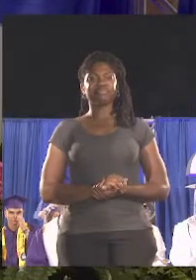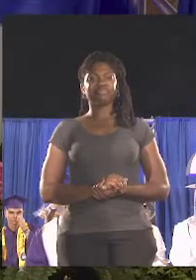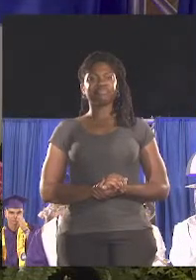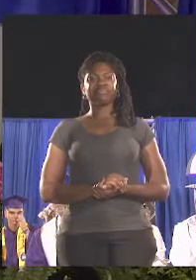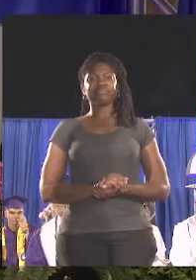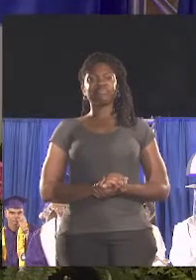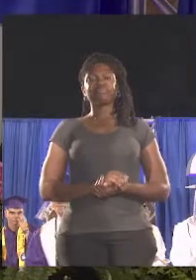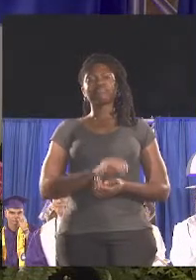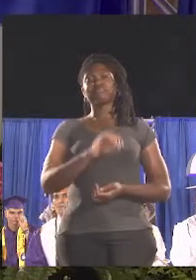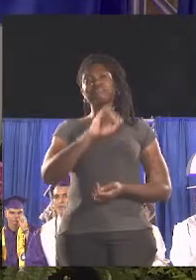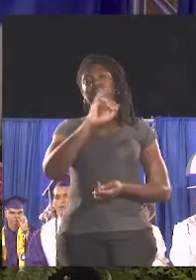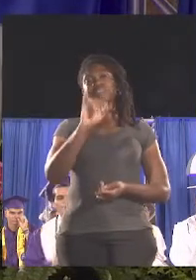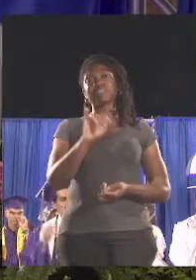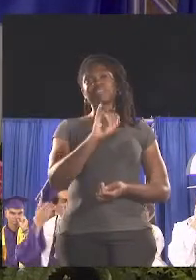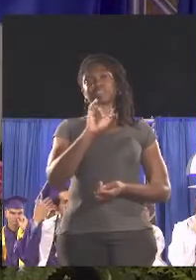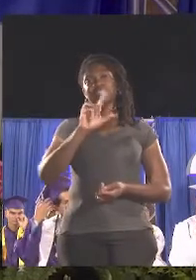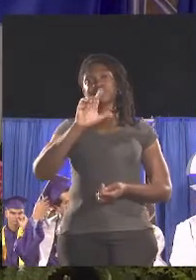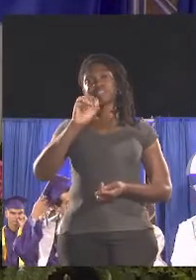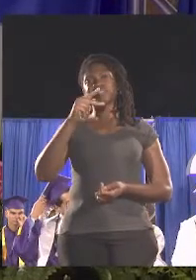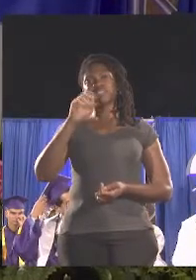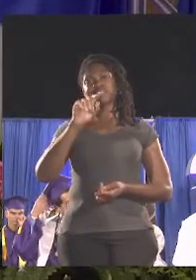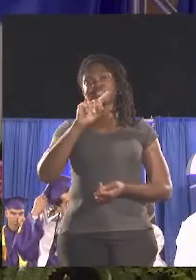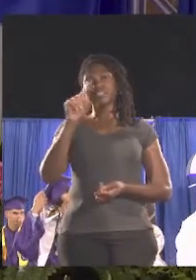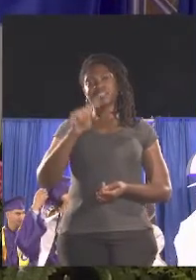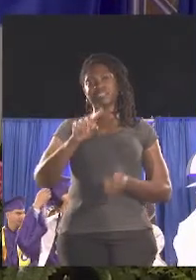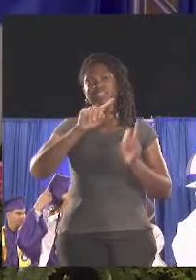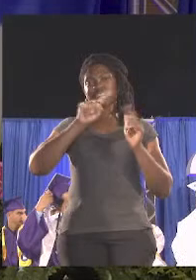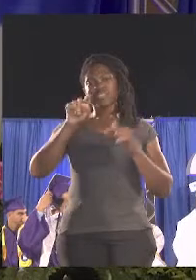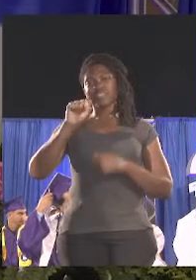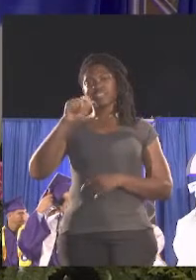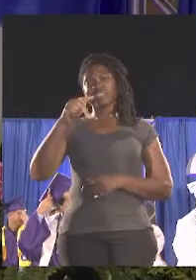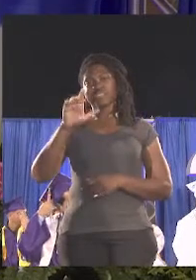Jeremy I. Lopez, St. Philip's College.